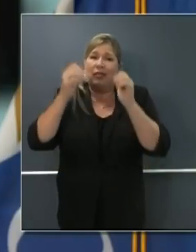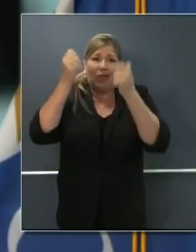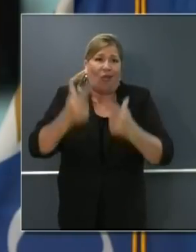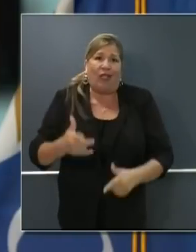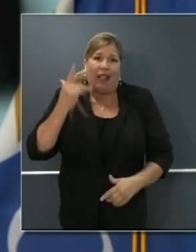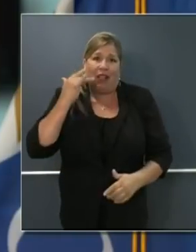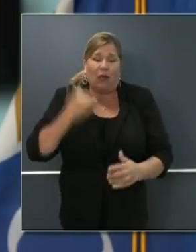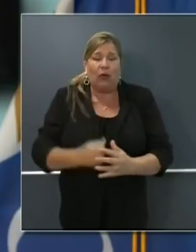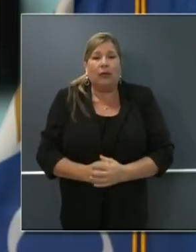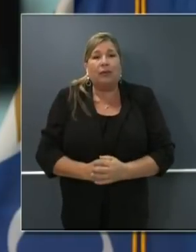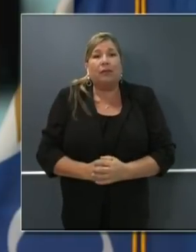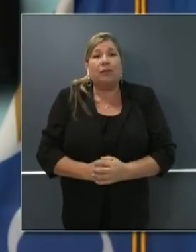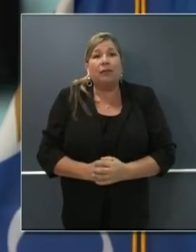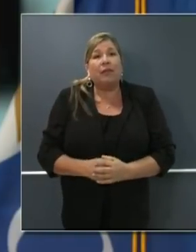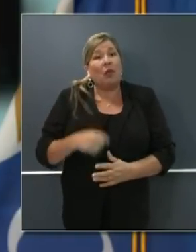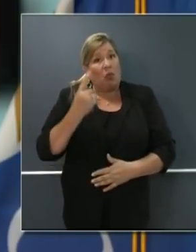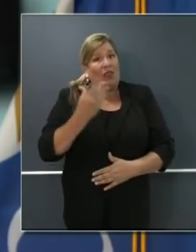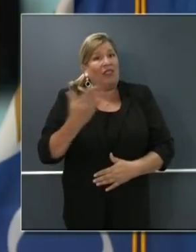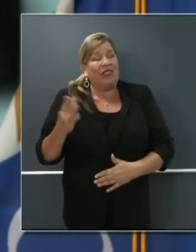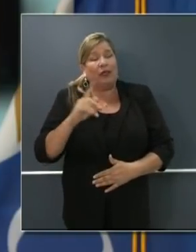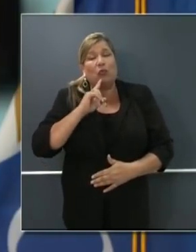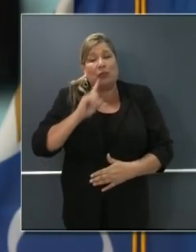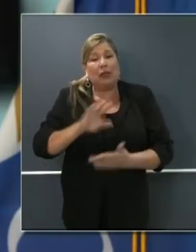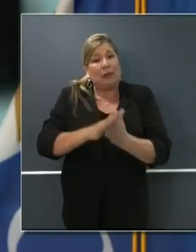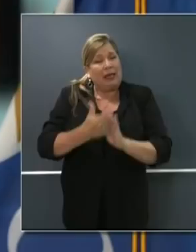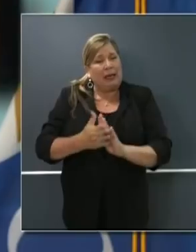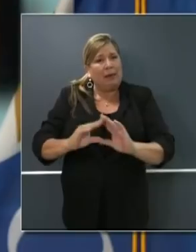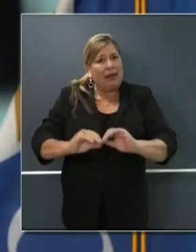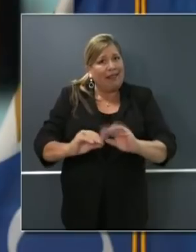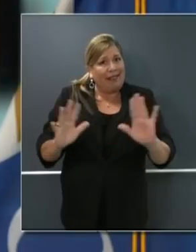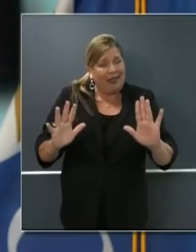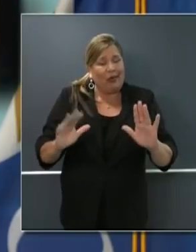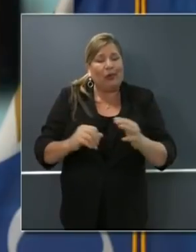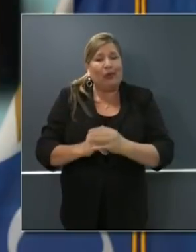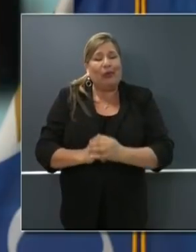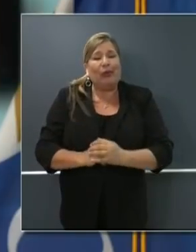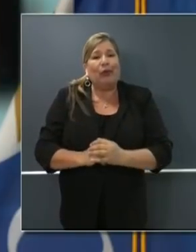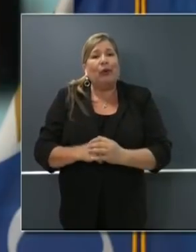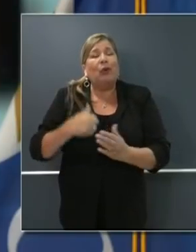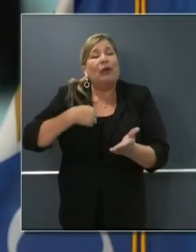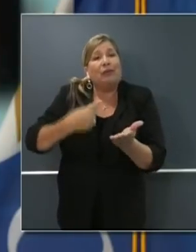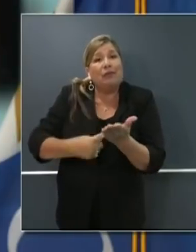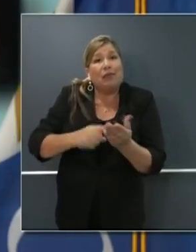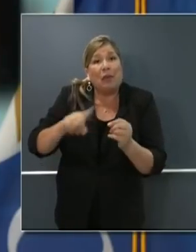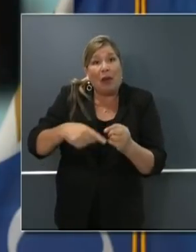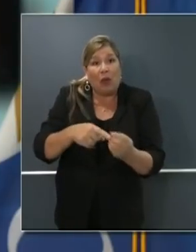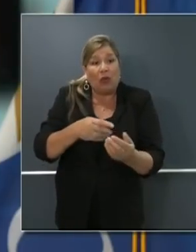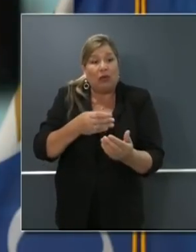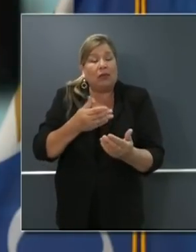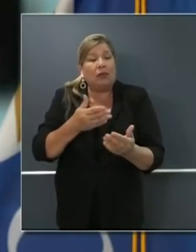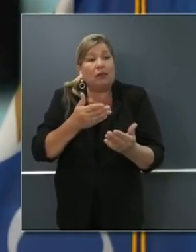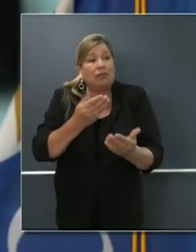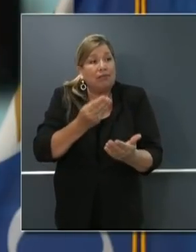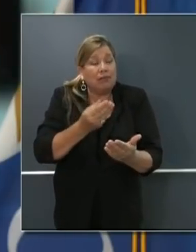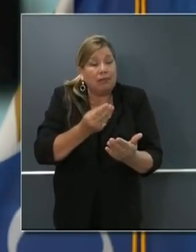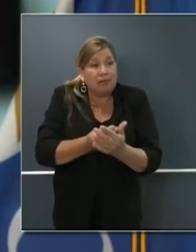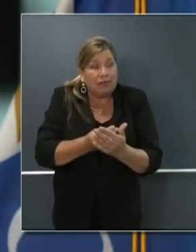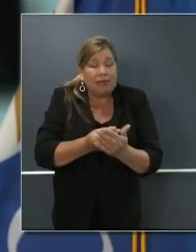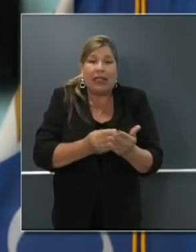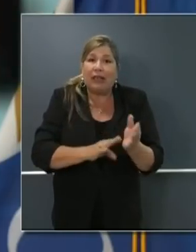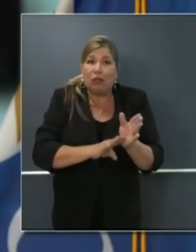has become crystal clear when we talk about economic opportunities, economic growth, and reopening